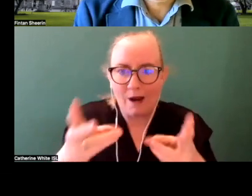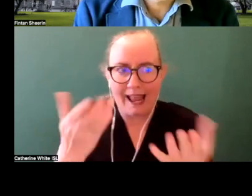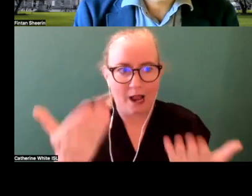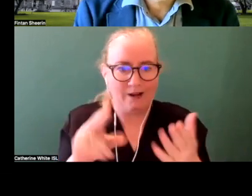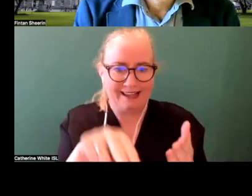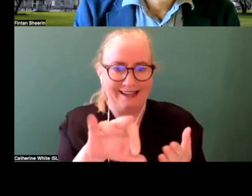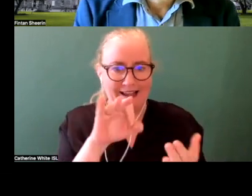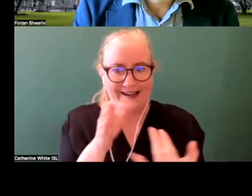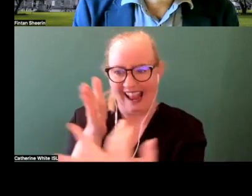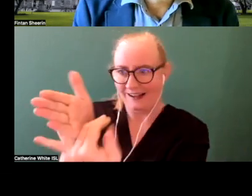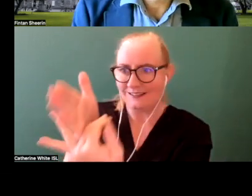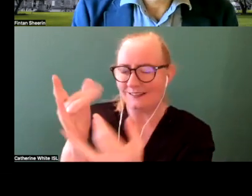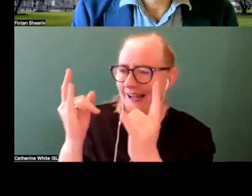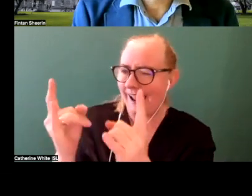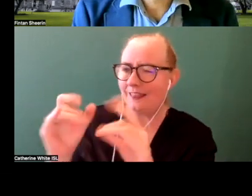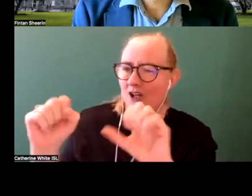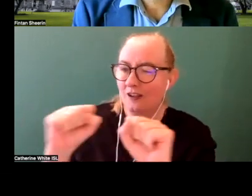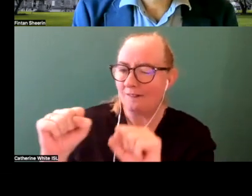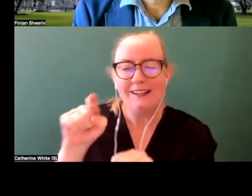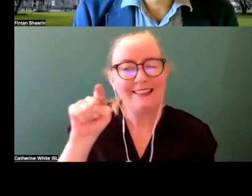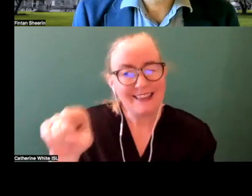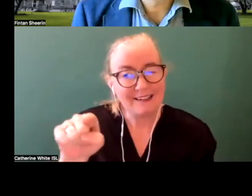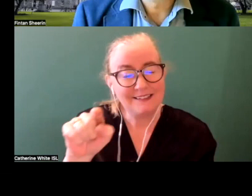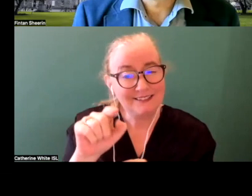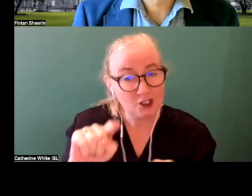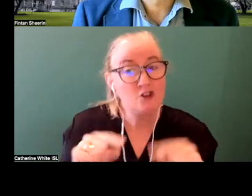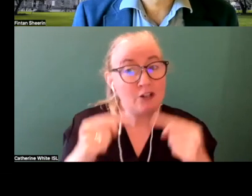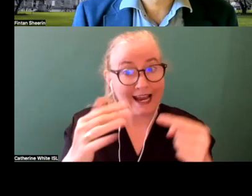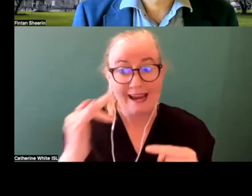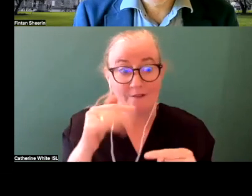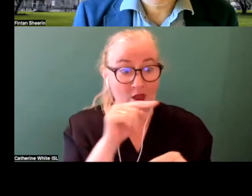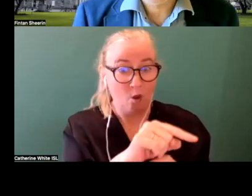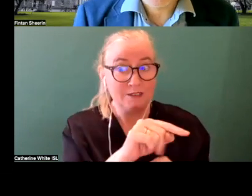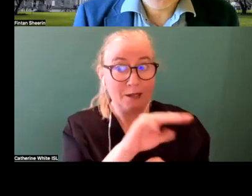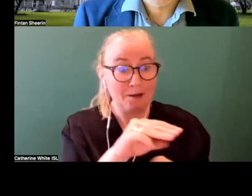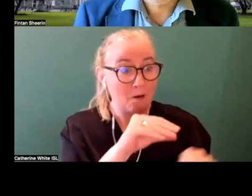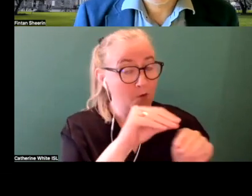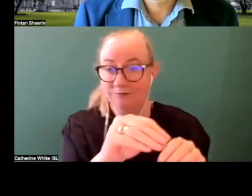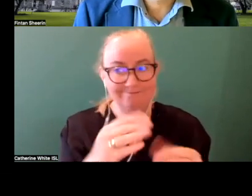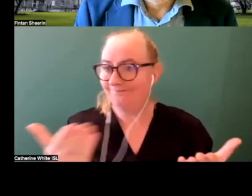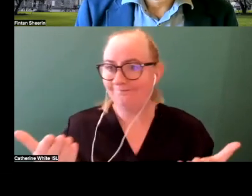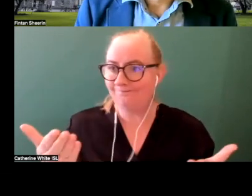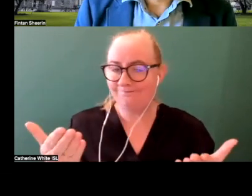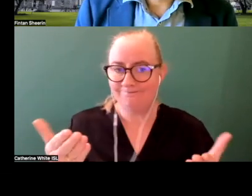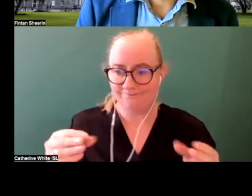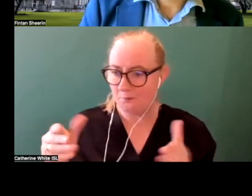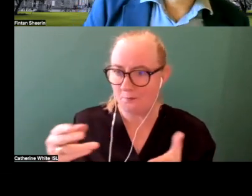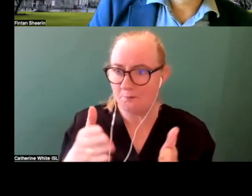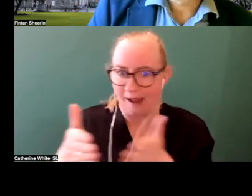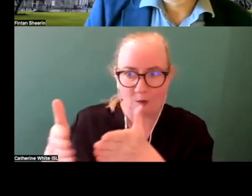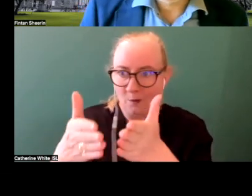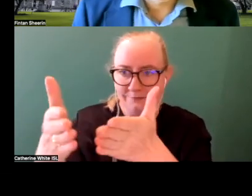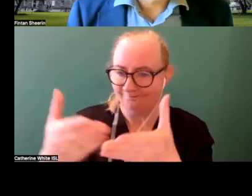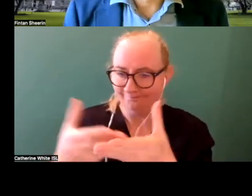health services. The challenge there is that if those people move, there's no pathway left, and so there's a need